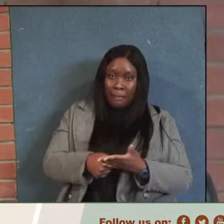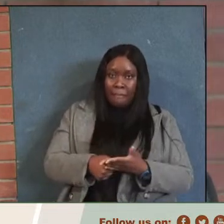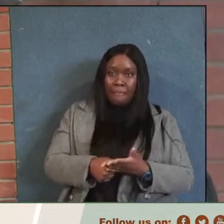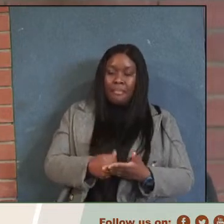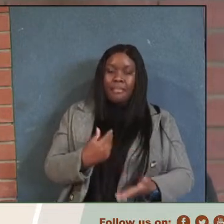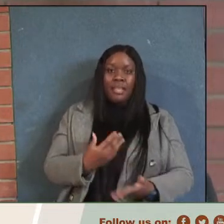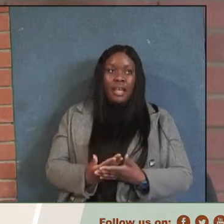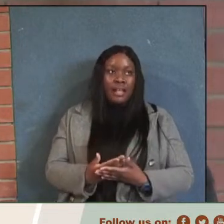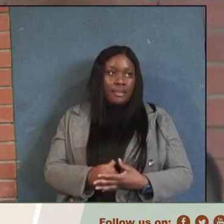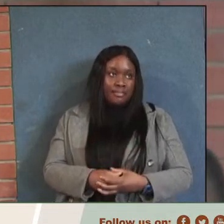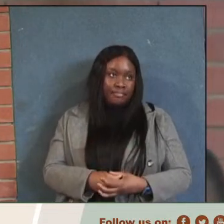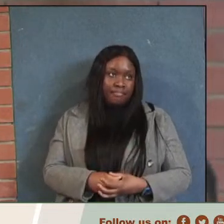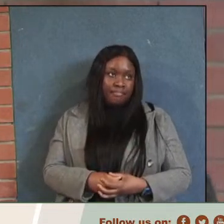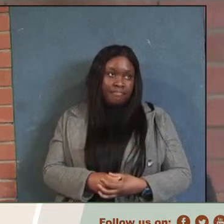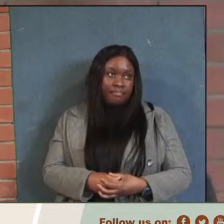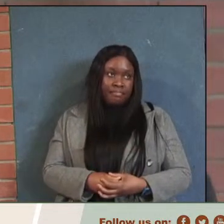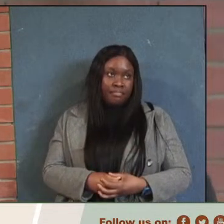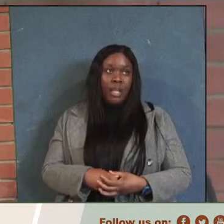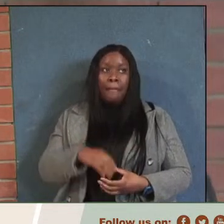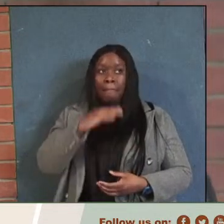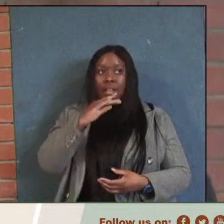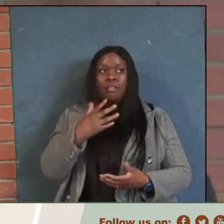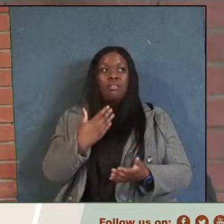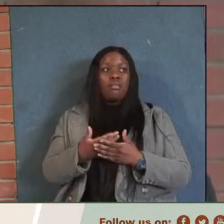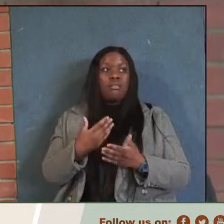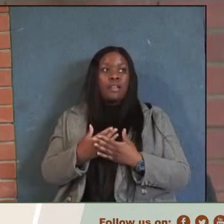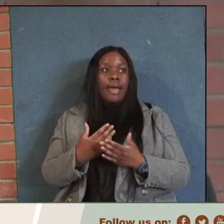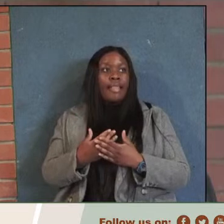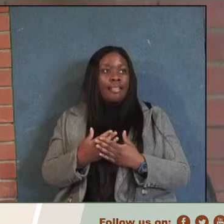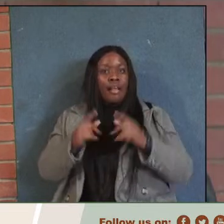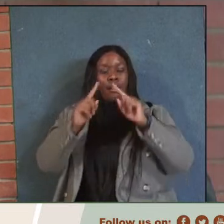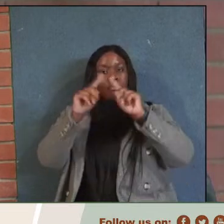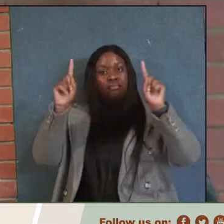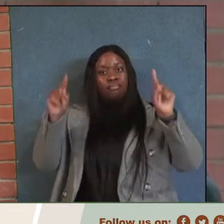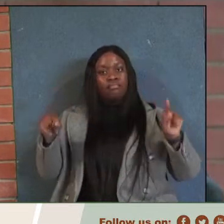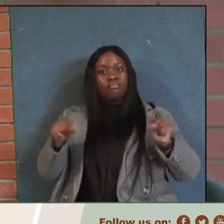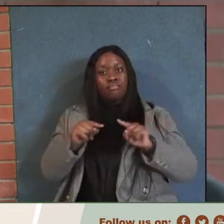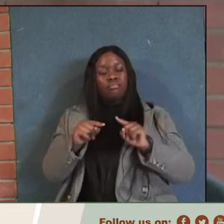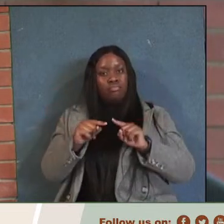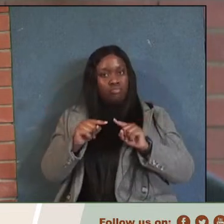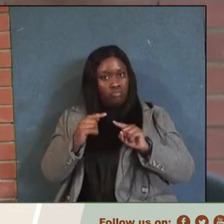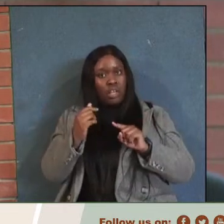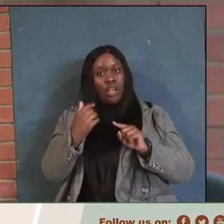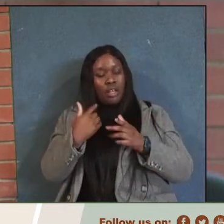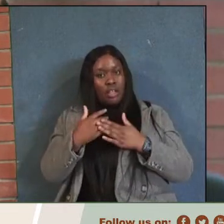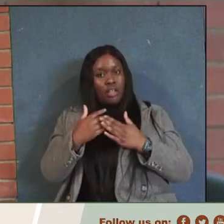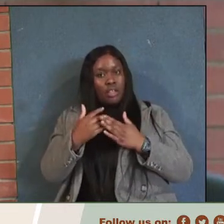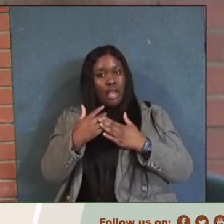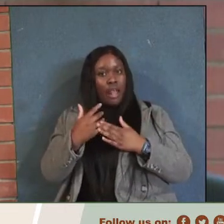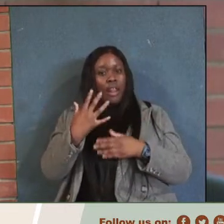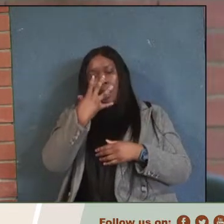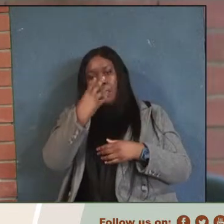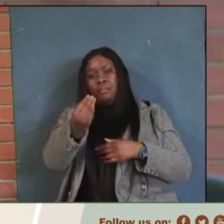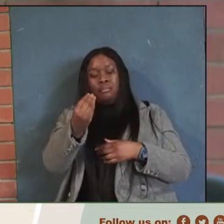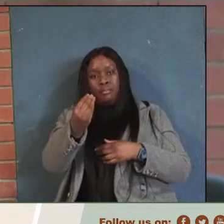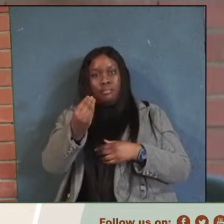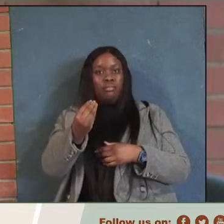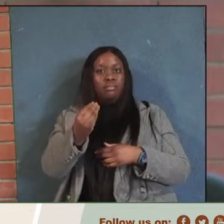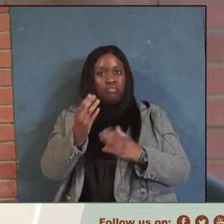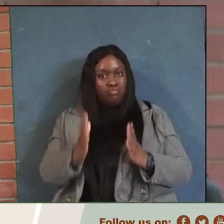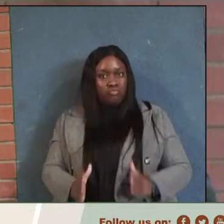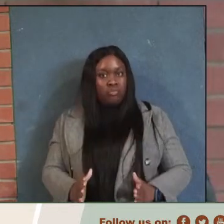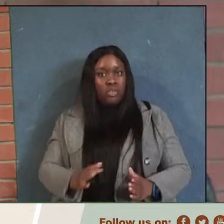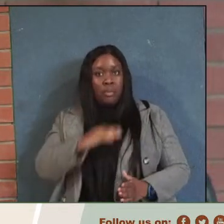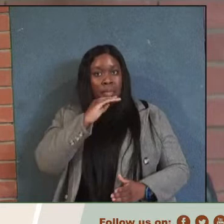biometrics. Biometrics are body measurement and calculations related to the human characteristics. Biometric